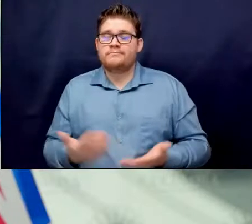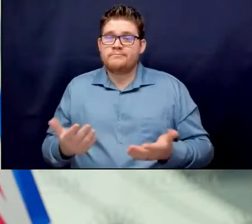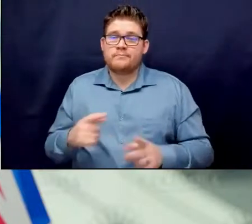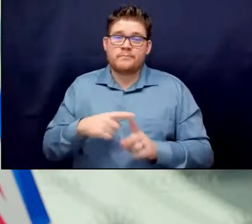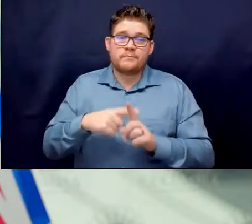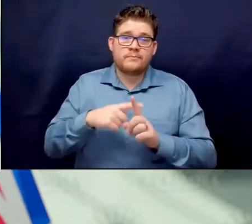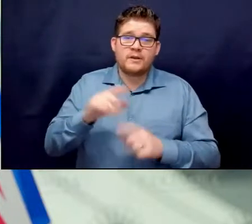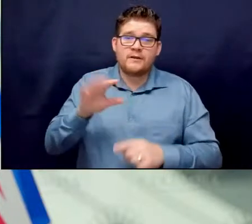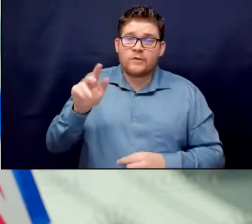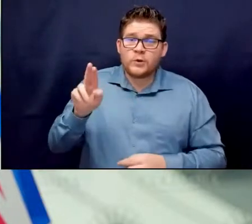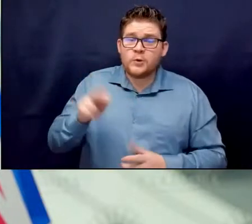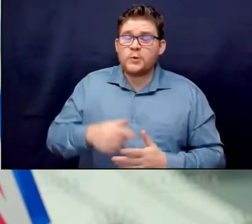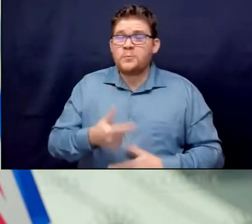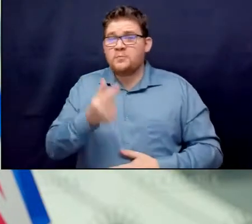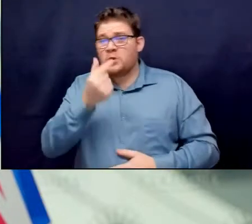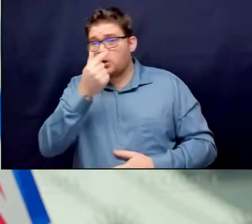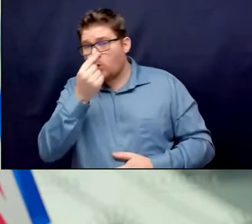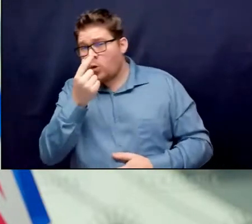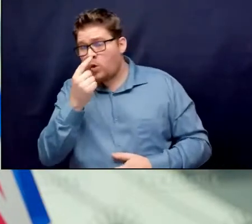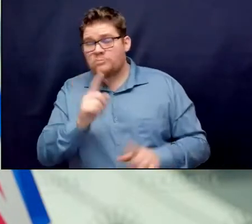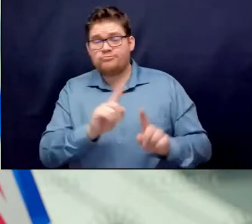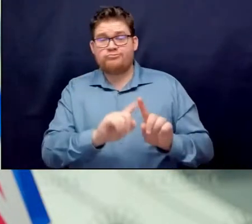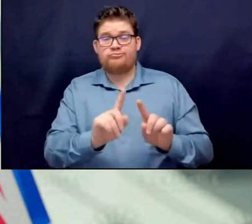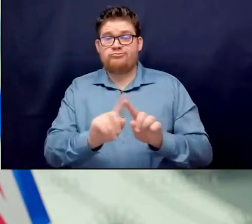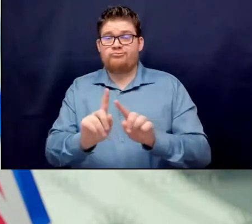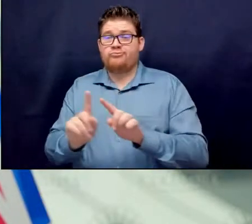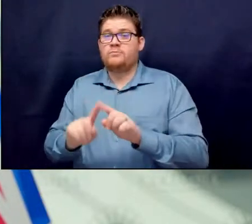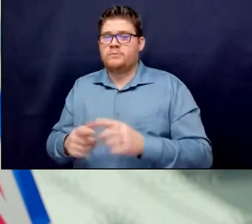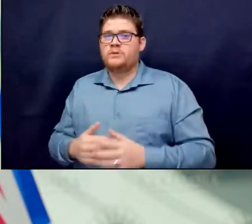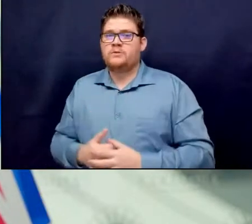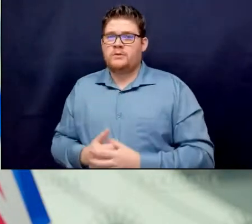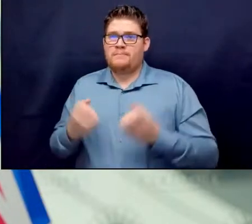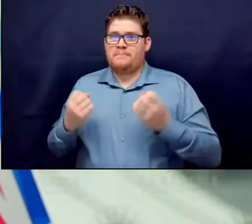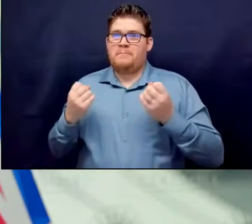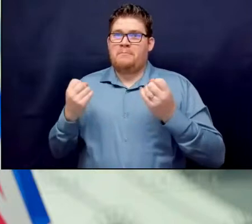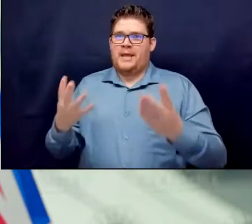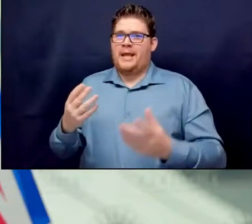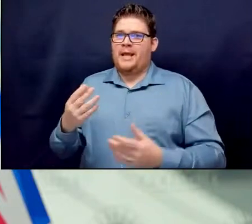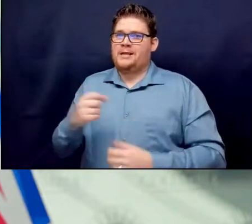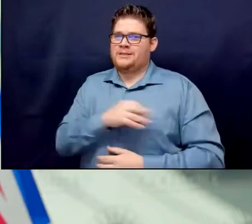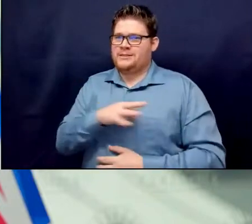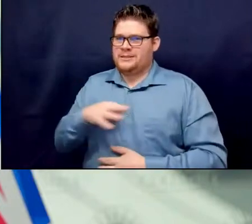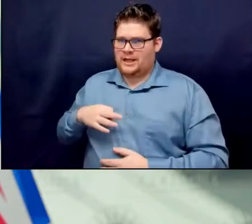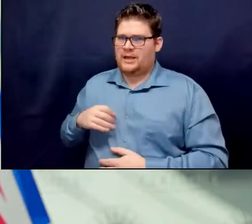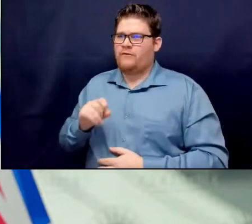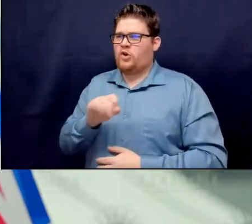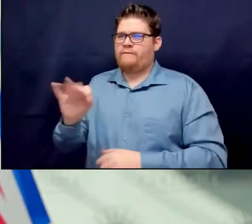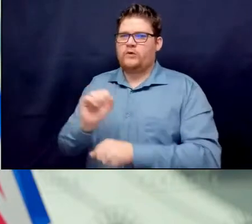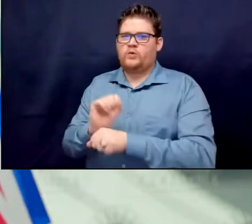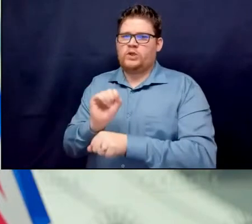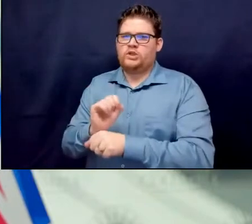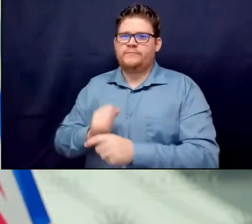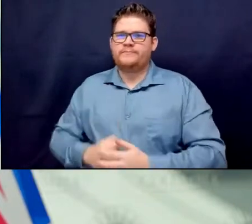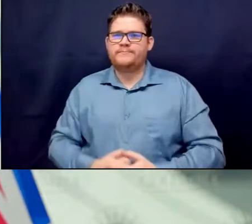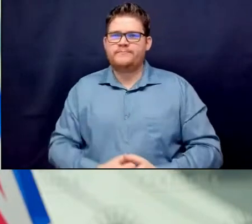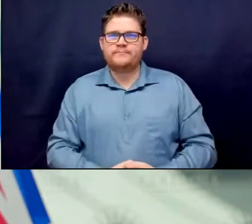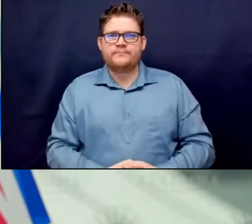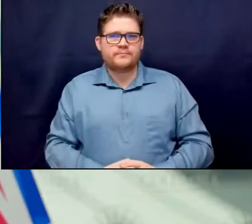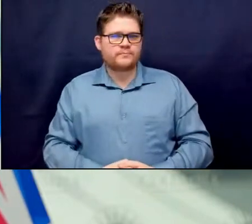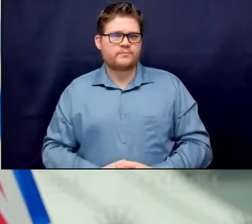number of other respiratory illnesses. And of course, there are many other reasons why people would be off sick. From January 10th to